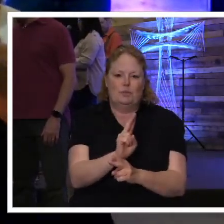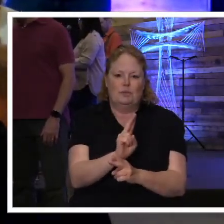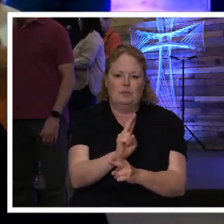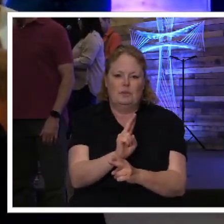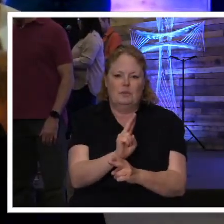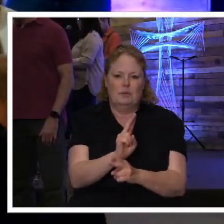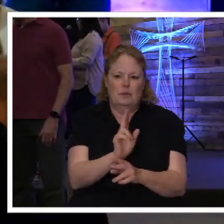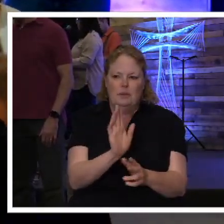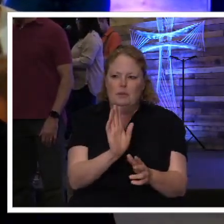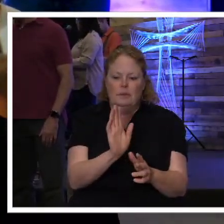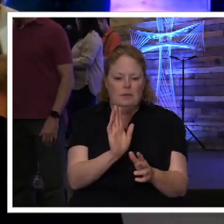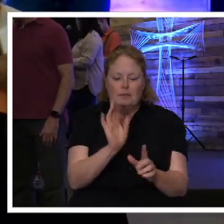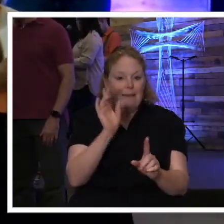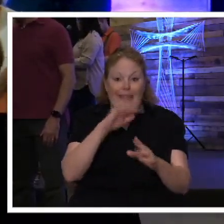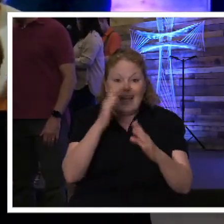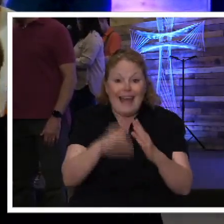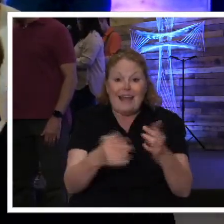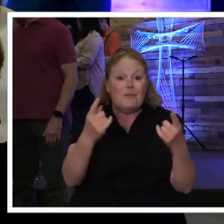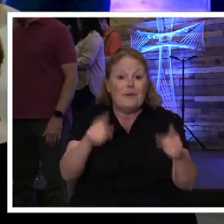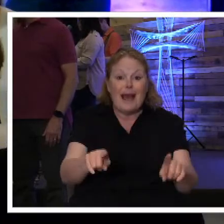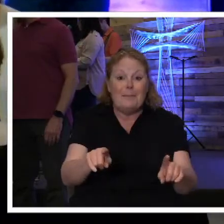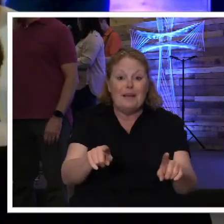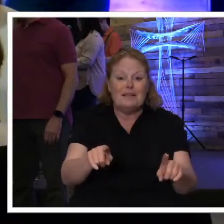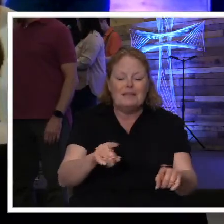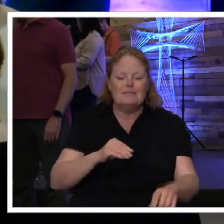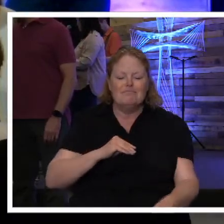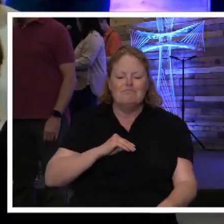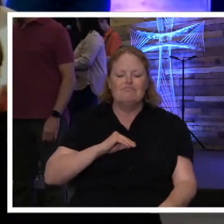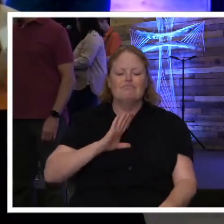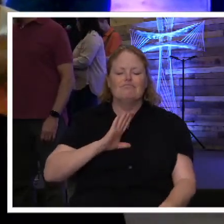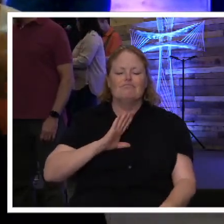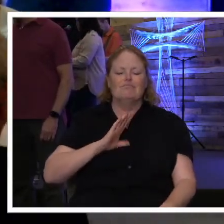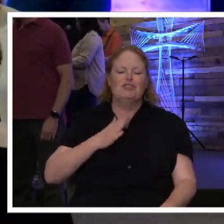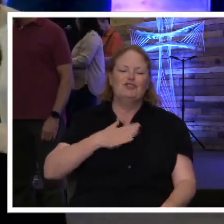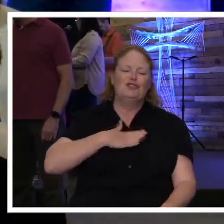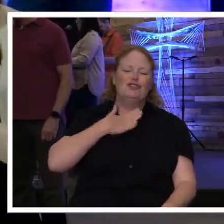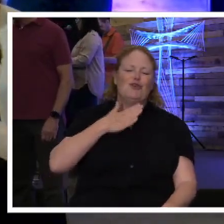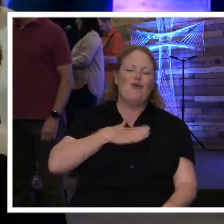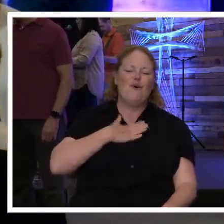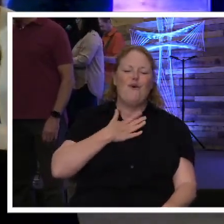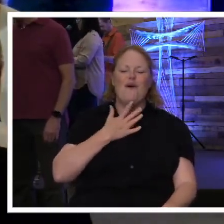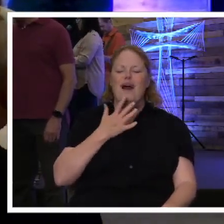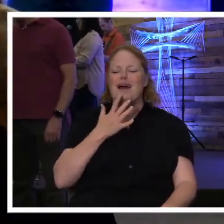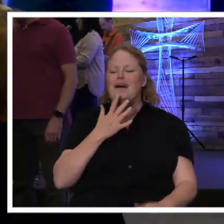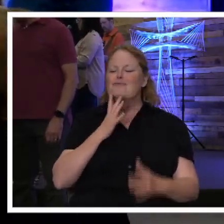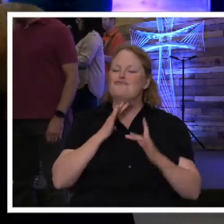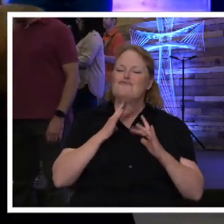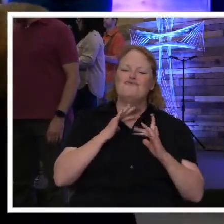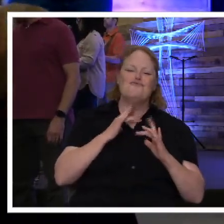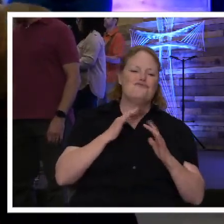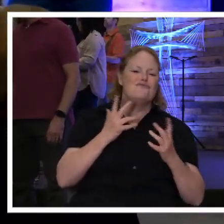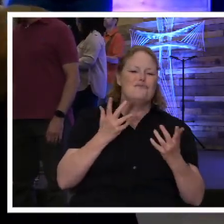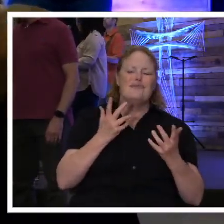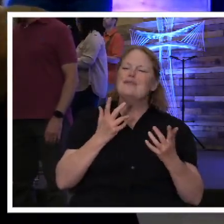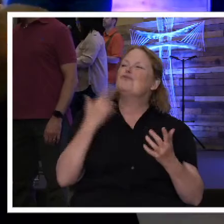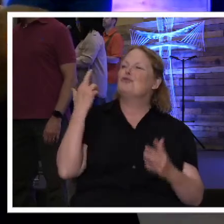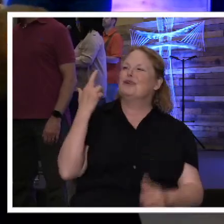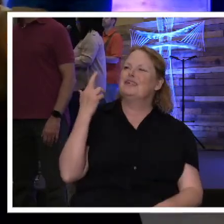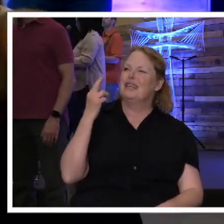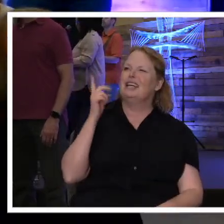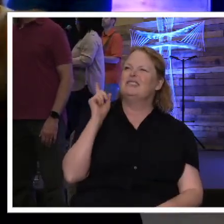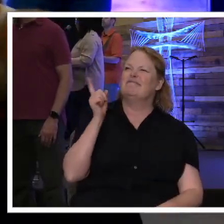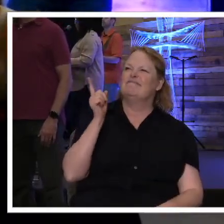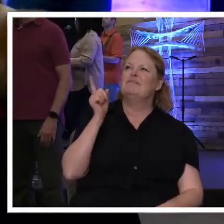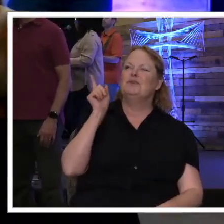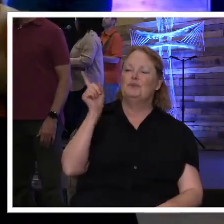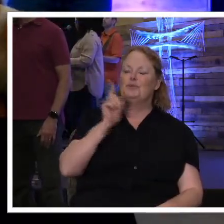the resulting joy of generous spirits and cheerfulness that enters our life will come as a recognition